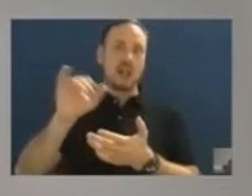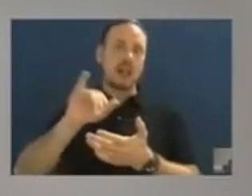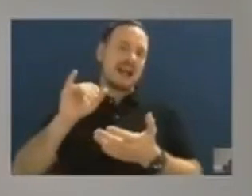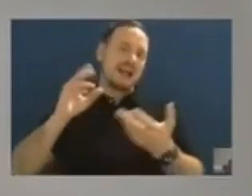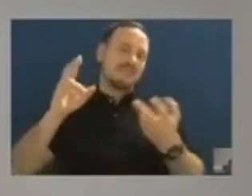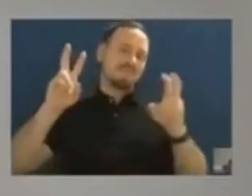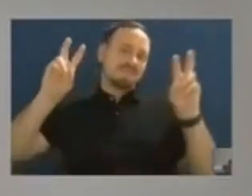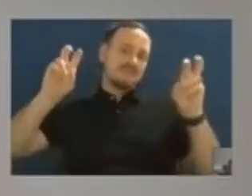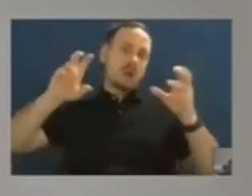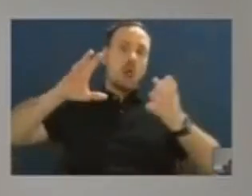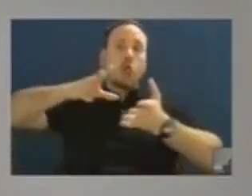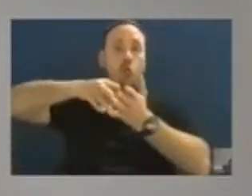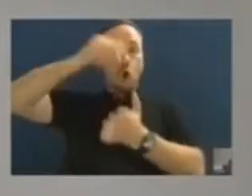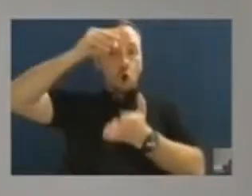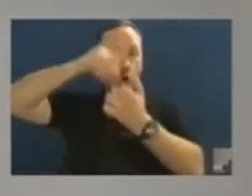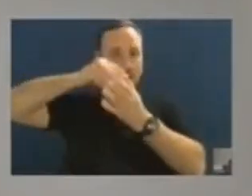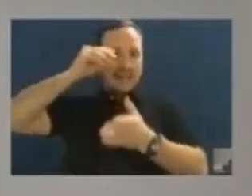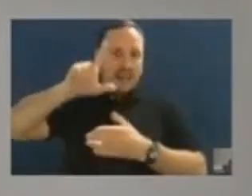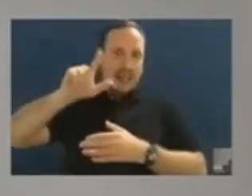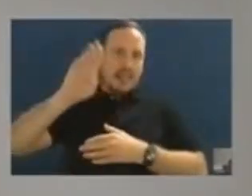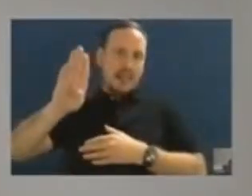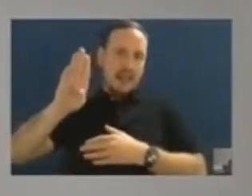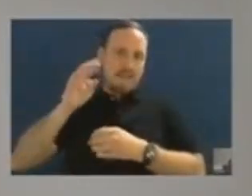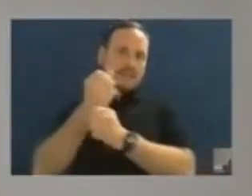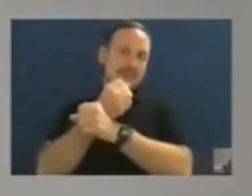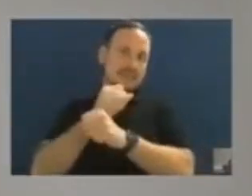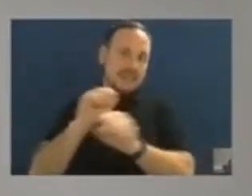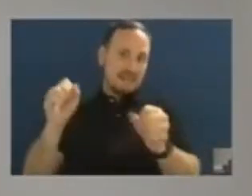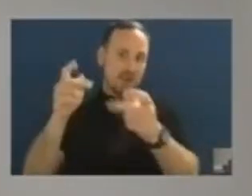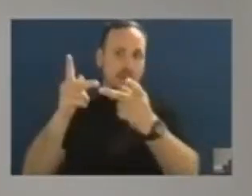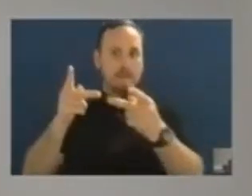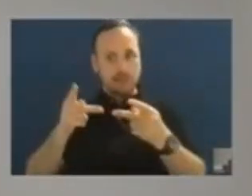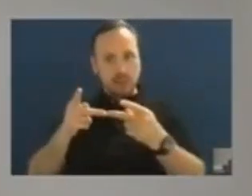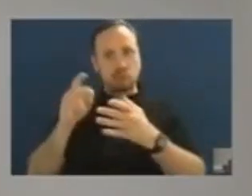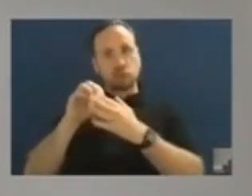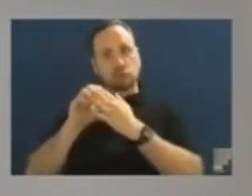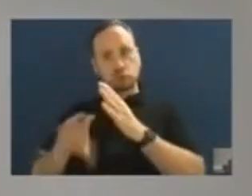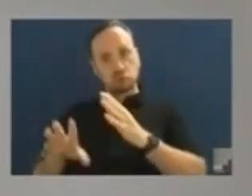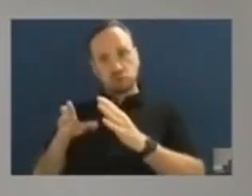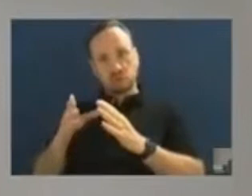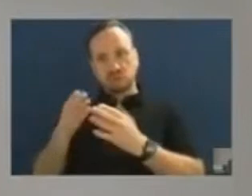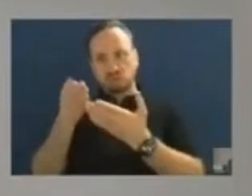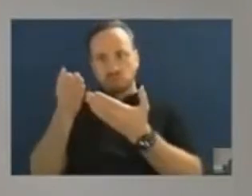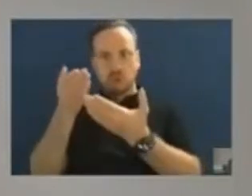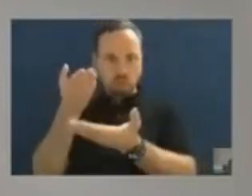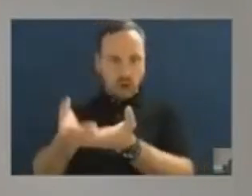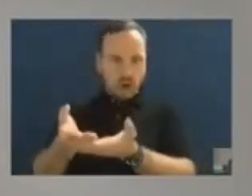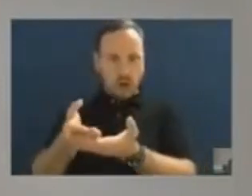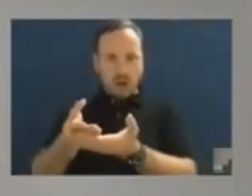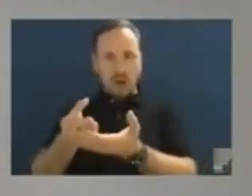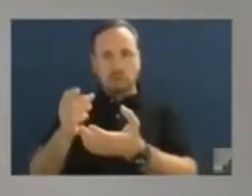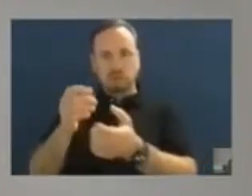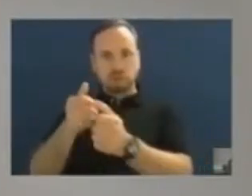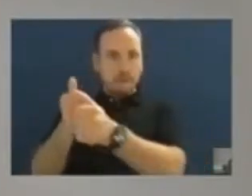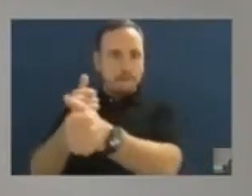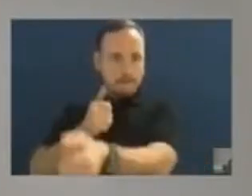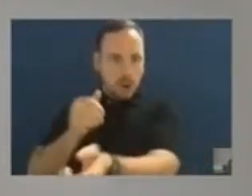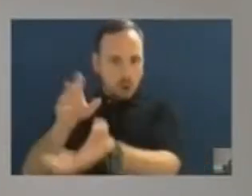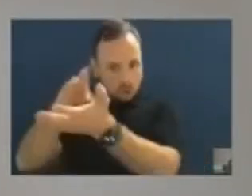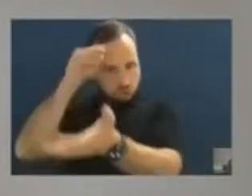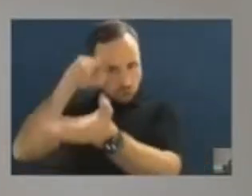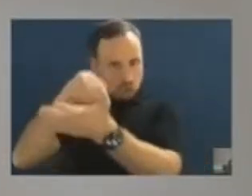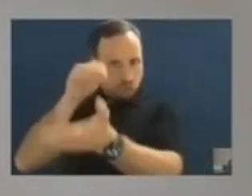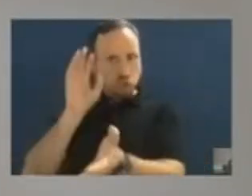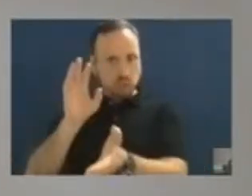a safe space for students to be able to come and engage in their remote instruction. It is not instruction that's provided face-to-face by their